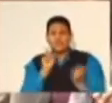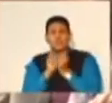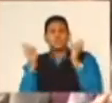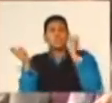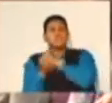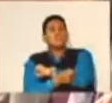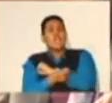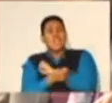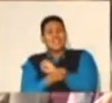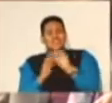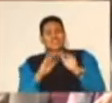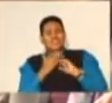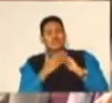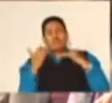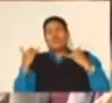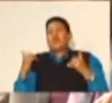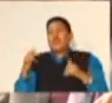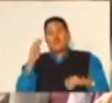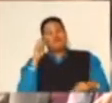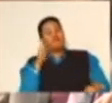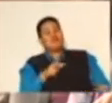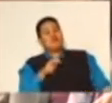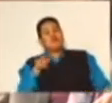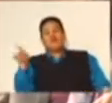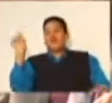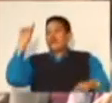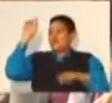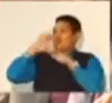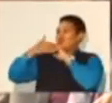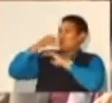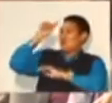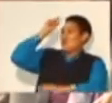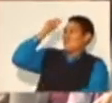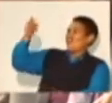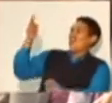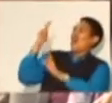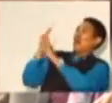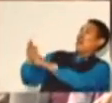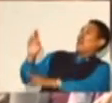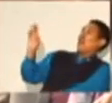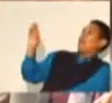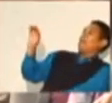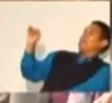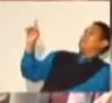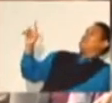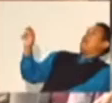being viewed as Babylon to being viewed as Zion.